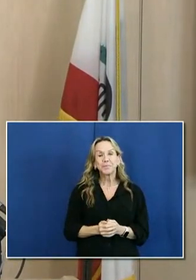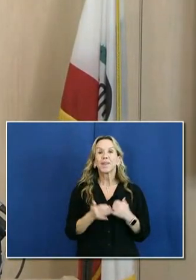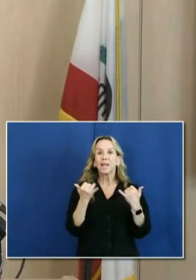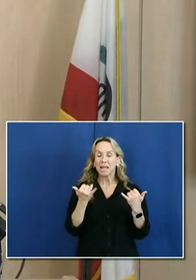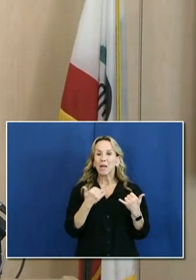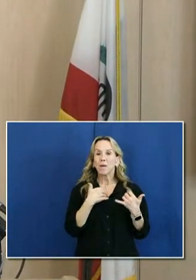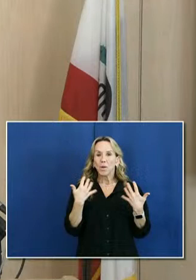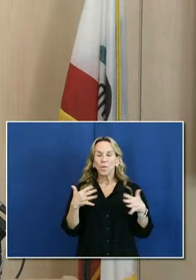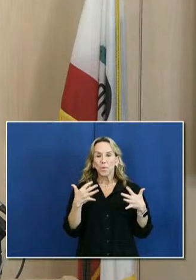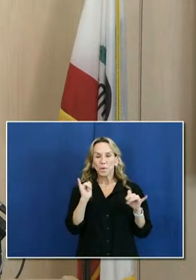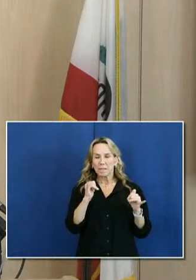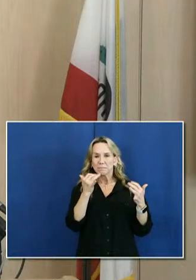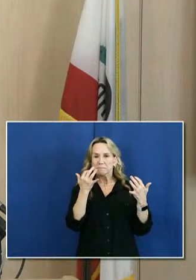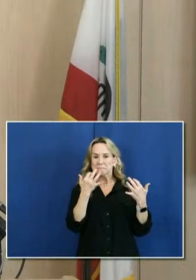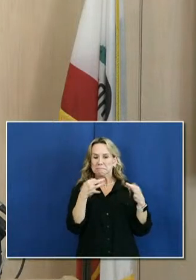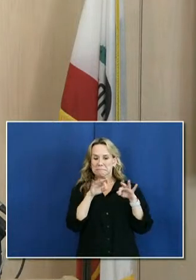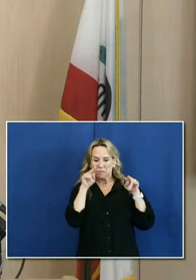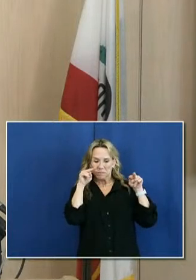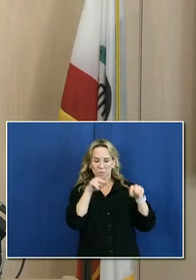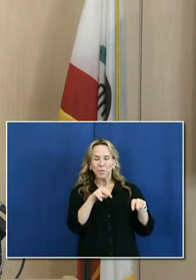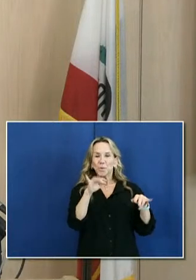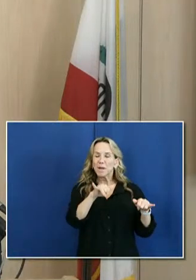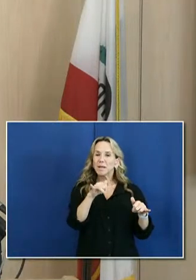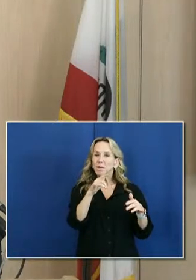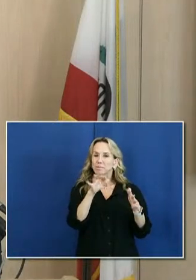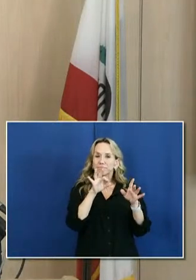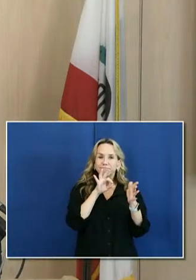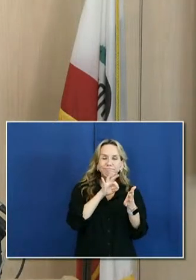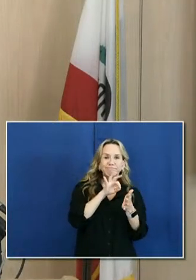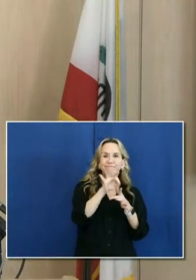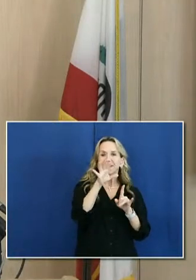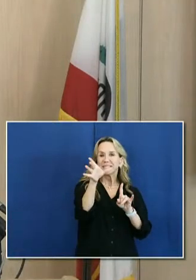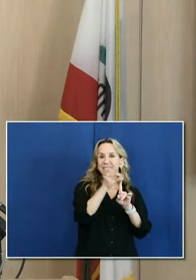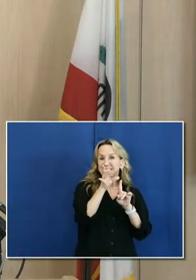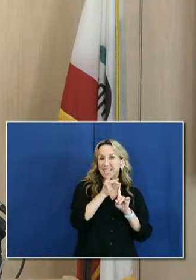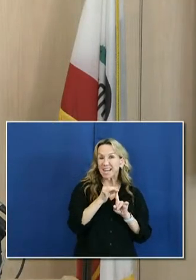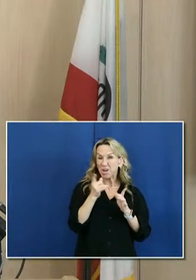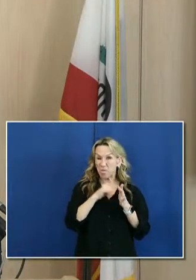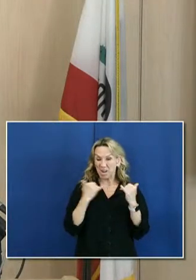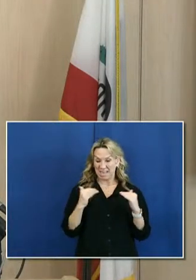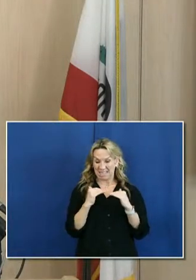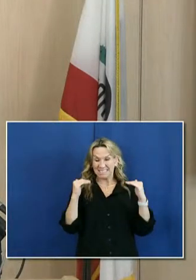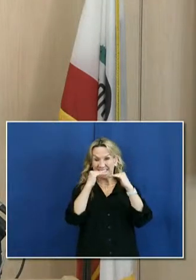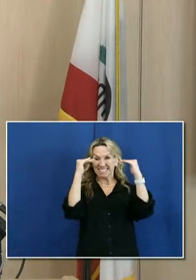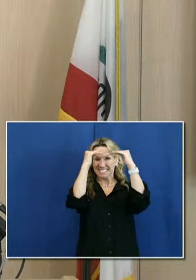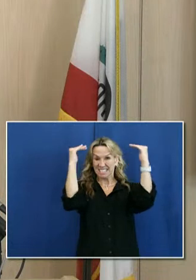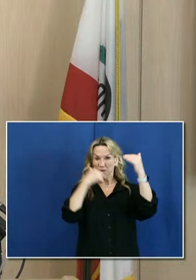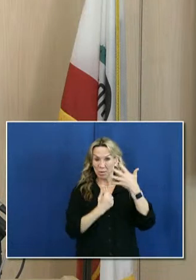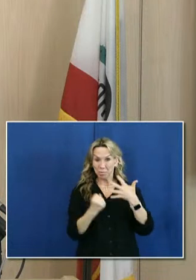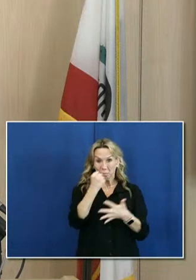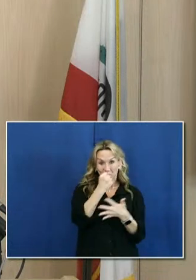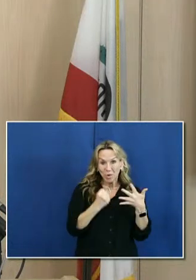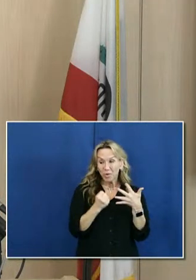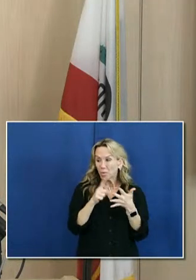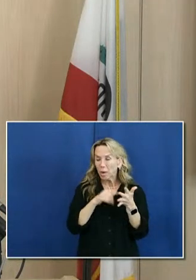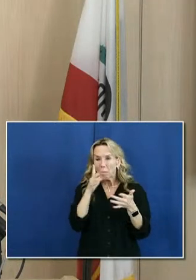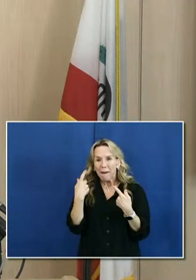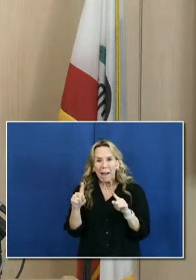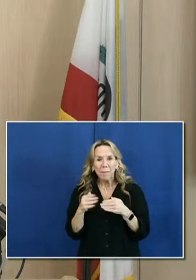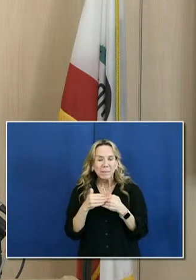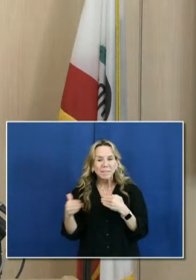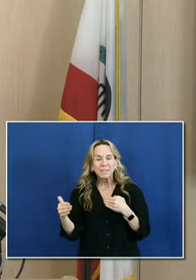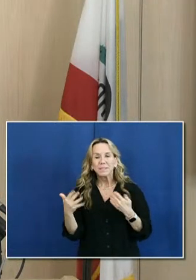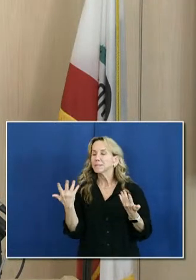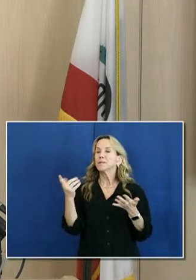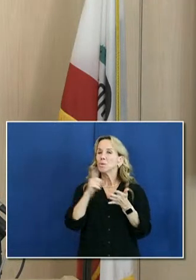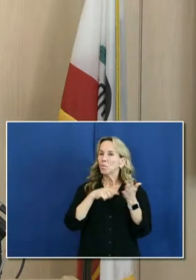significant focus on our case count, what tier it puts us in, and what the future may hold, and a robust discussion about the